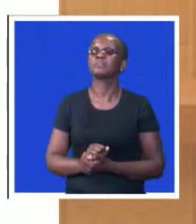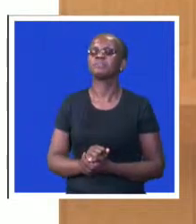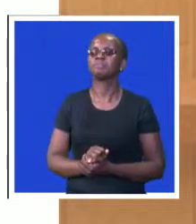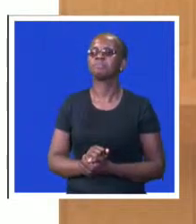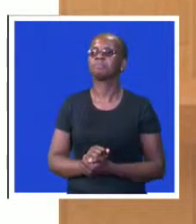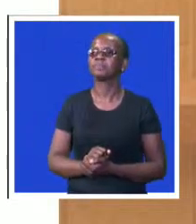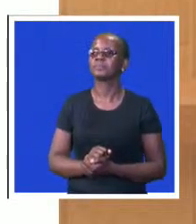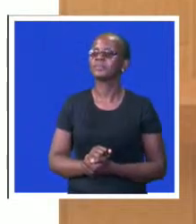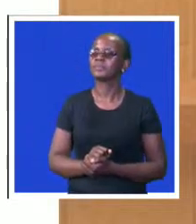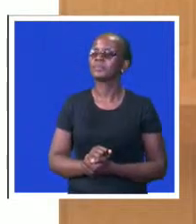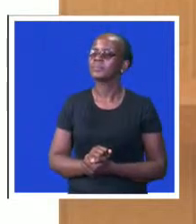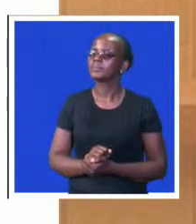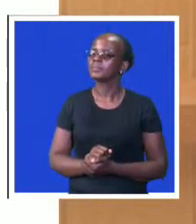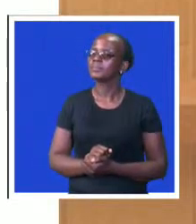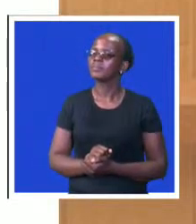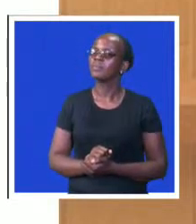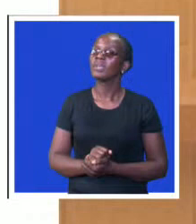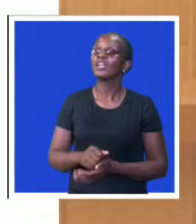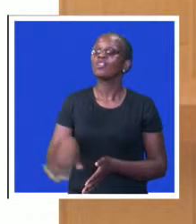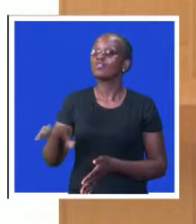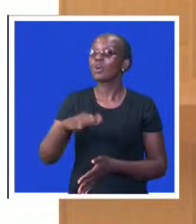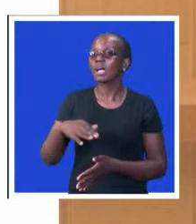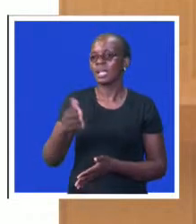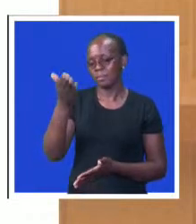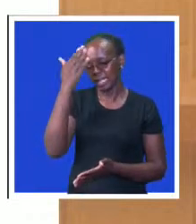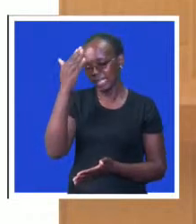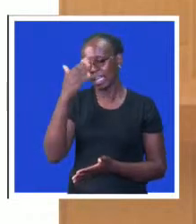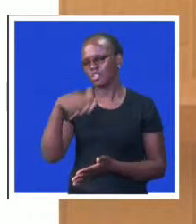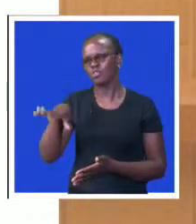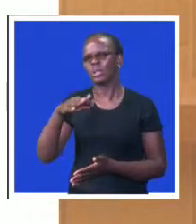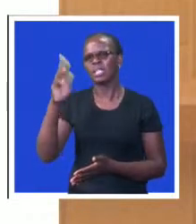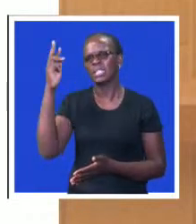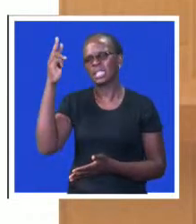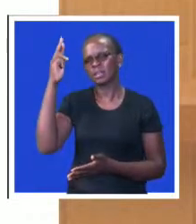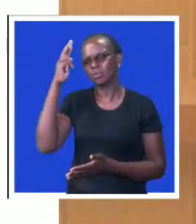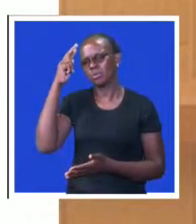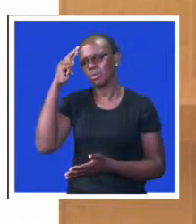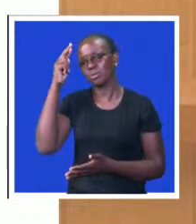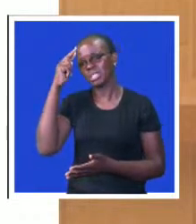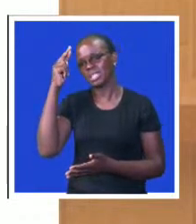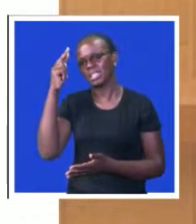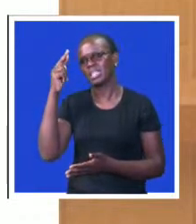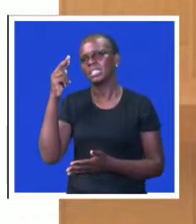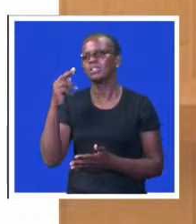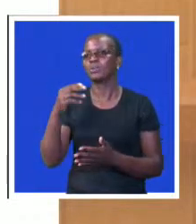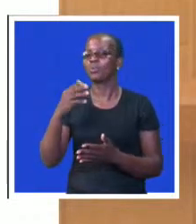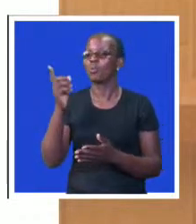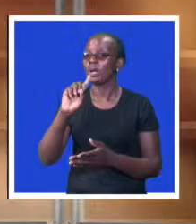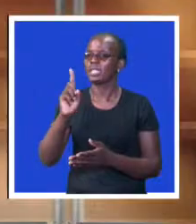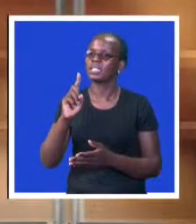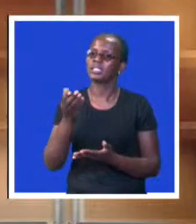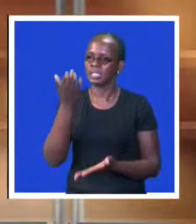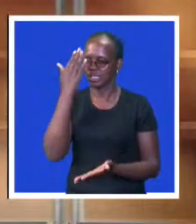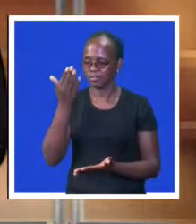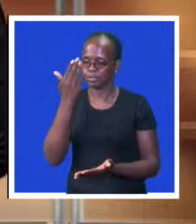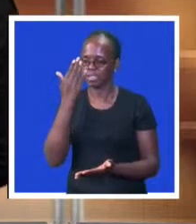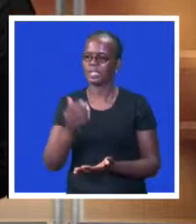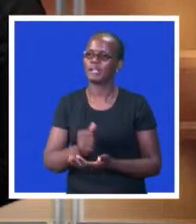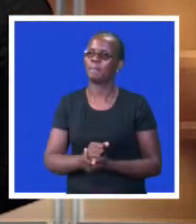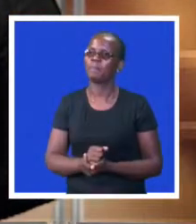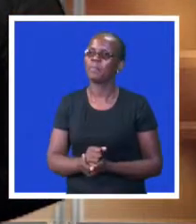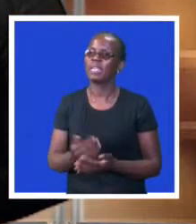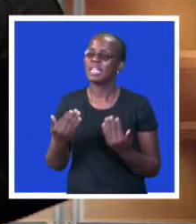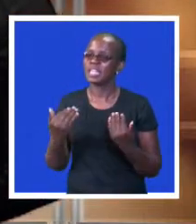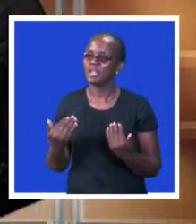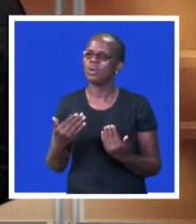cents. Dear Lena, I hope we are still together in the lesson. Now, we wanted